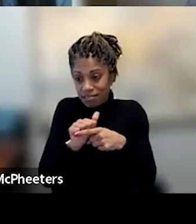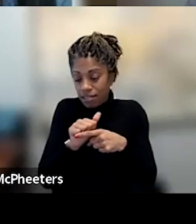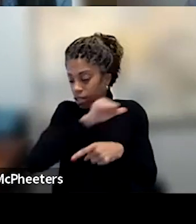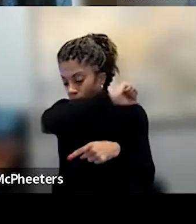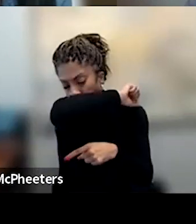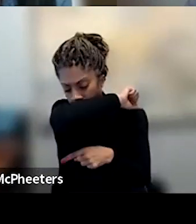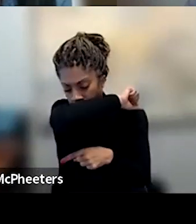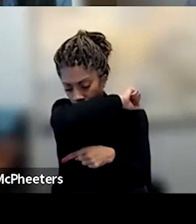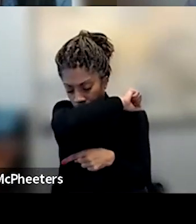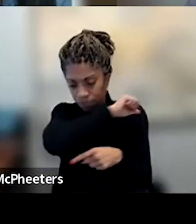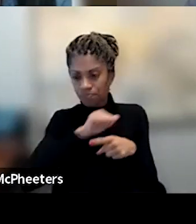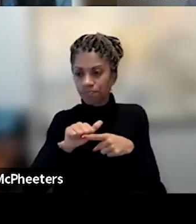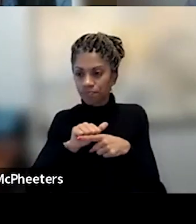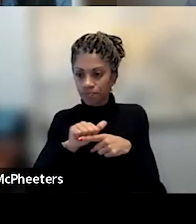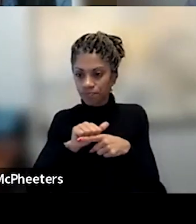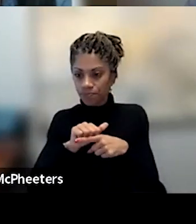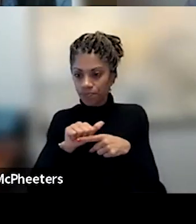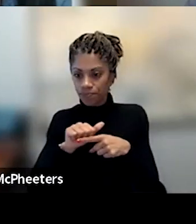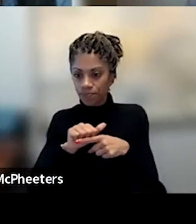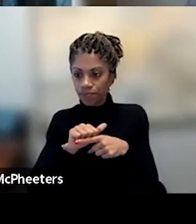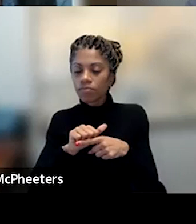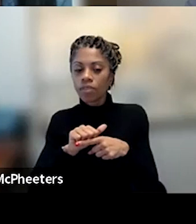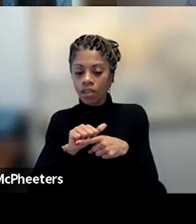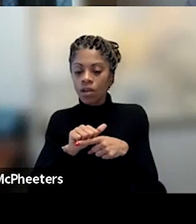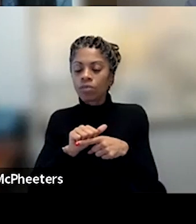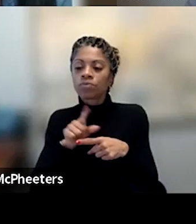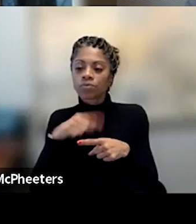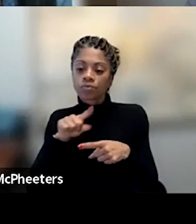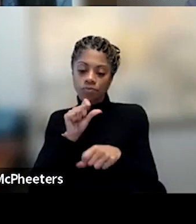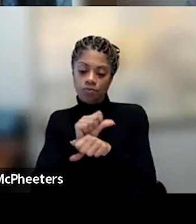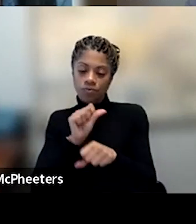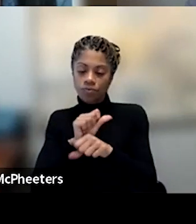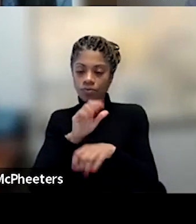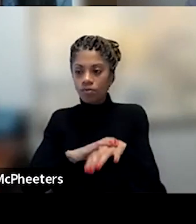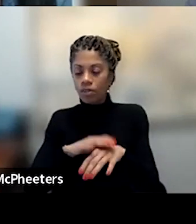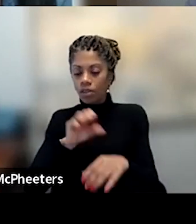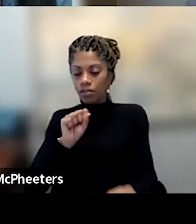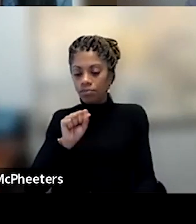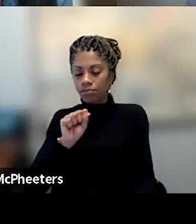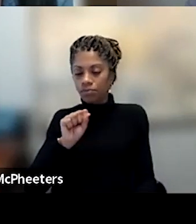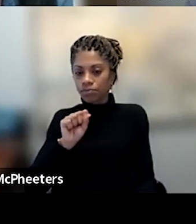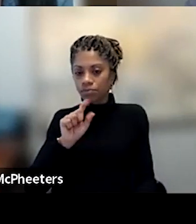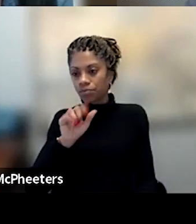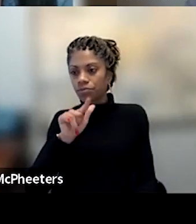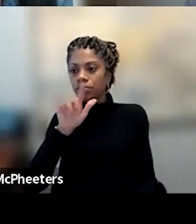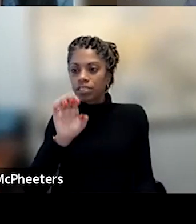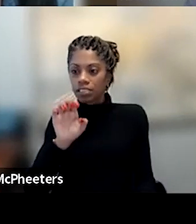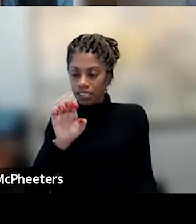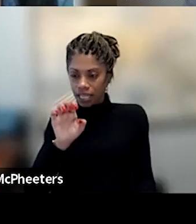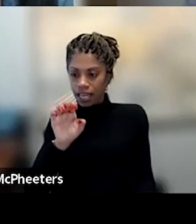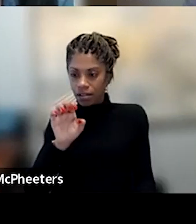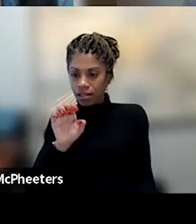mentioned in the tool, we're working on a style guide that is going to give all of our